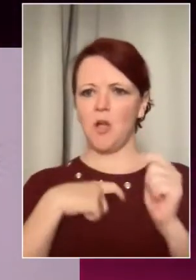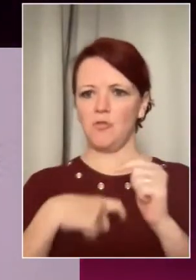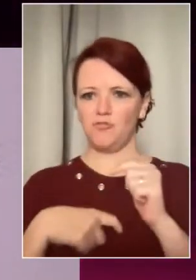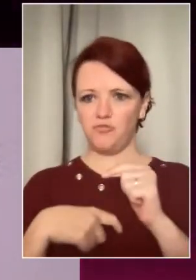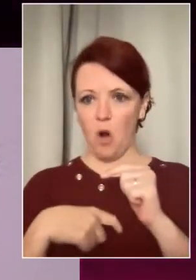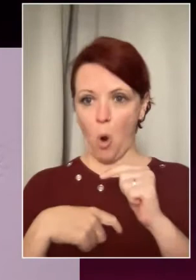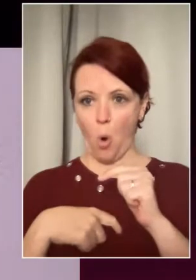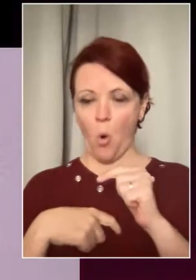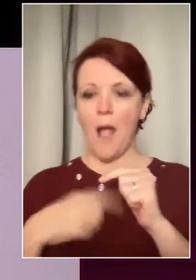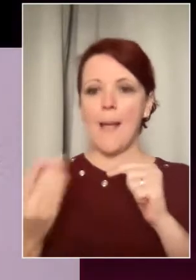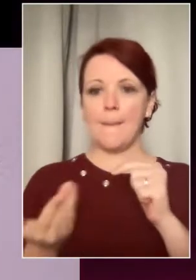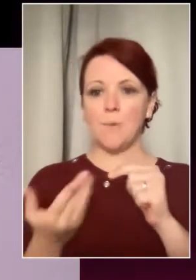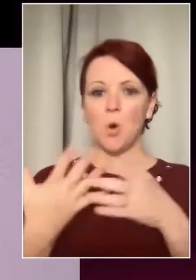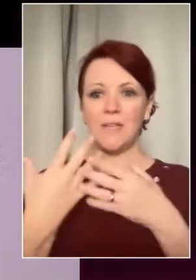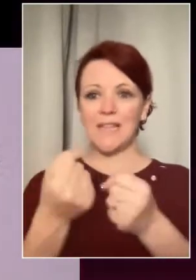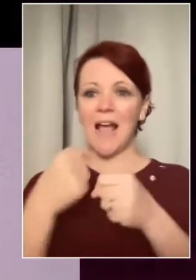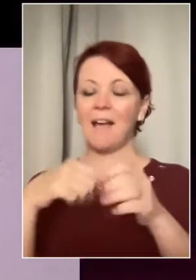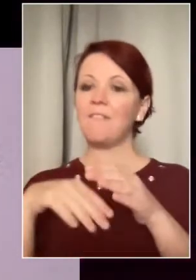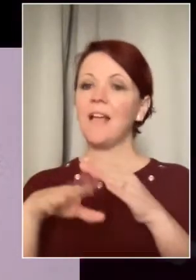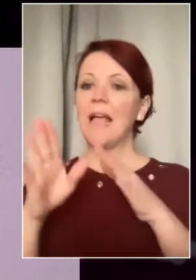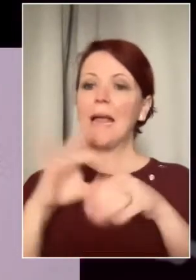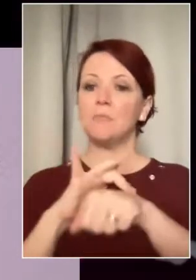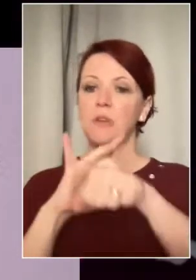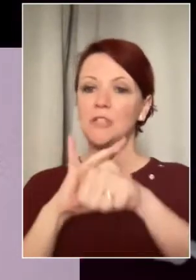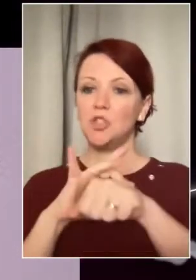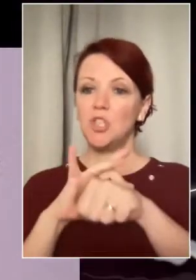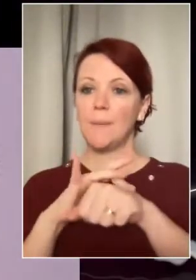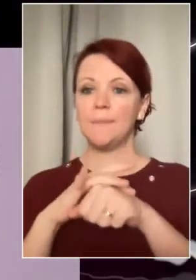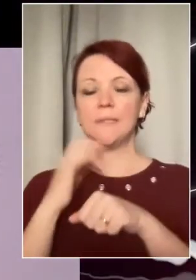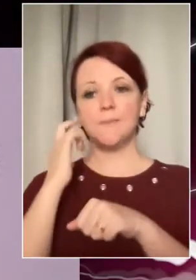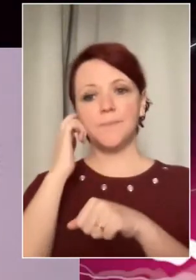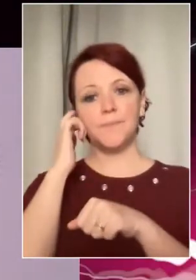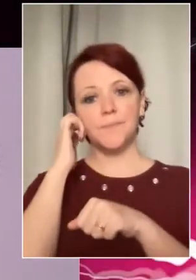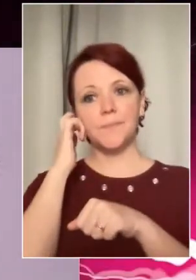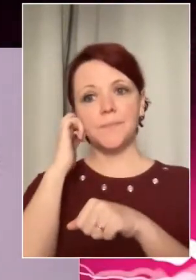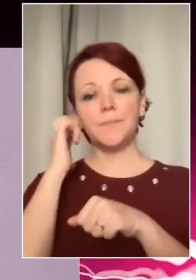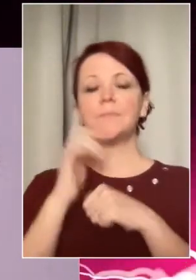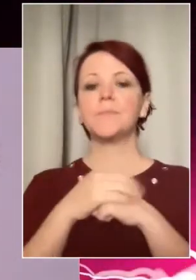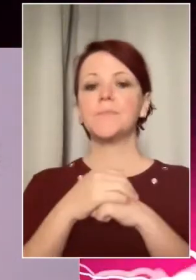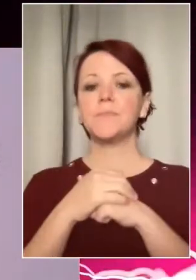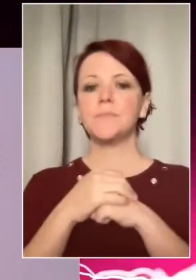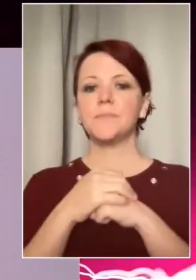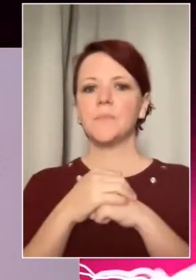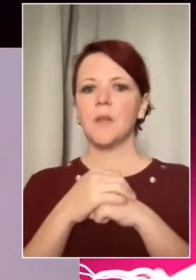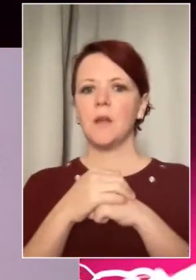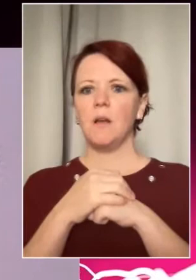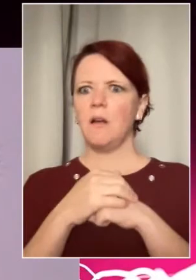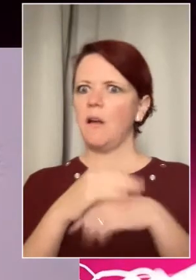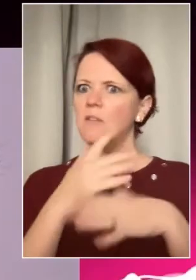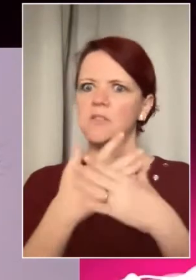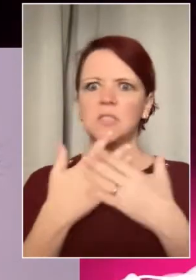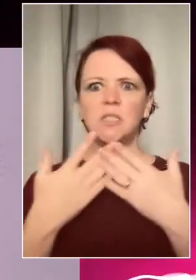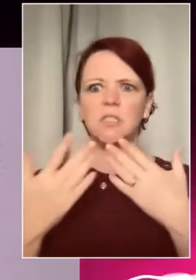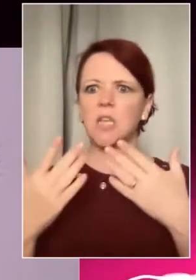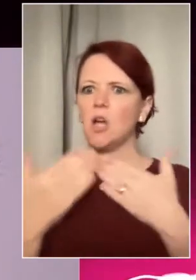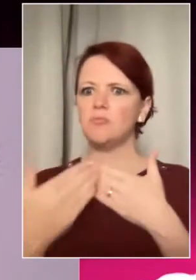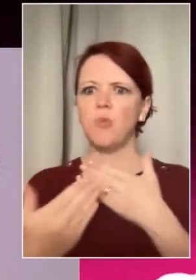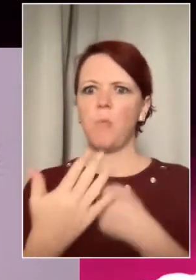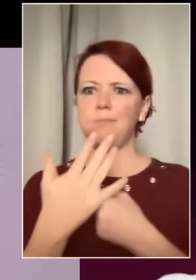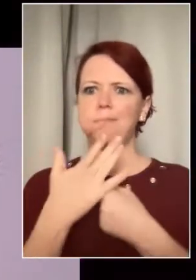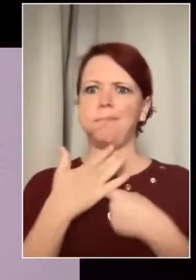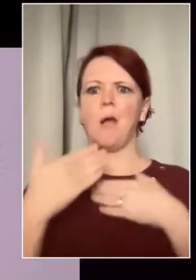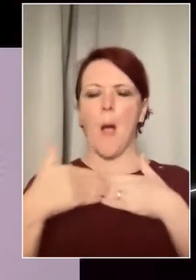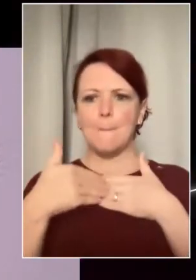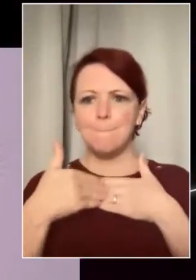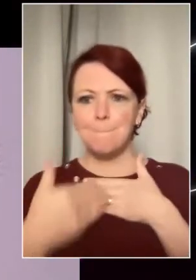across a wide range of occupations and sectors. There's never been such a significant demand for digital apprenticeships, which has been heightened